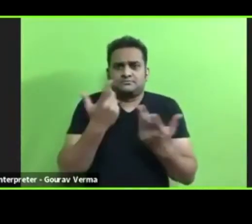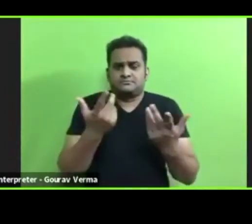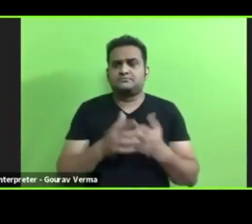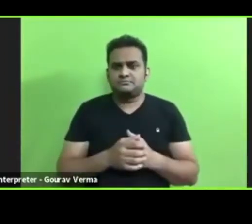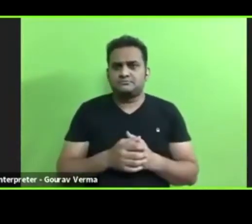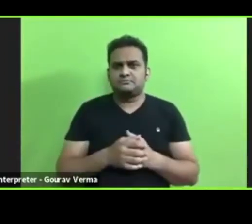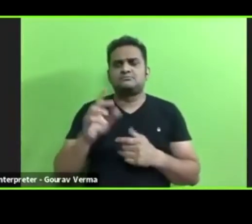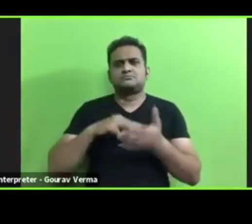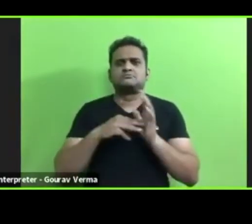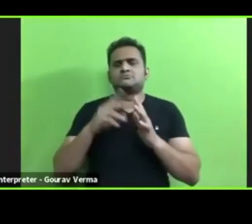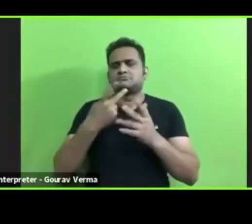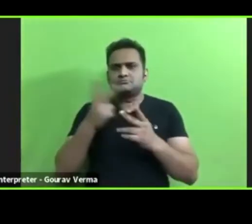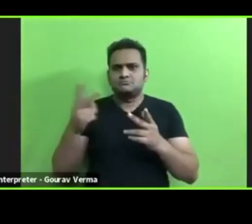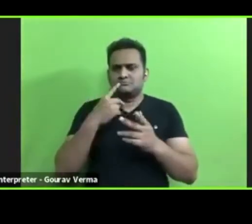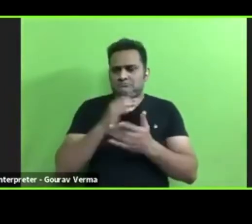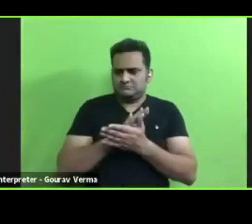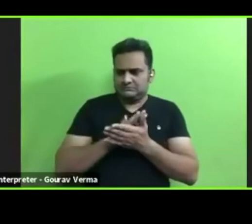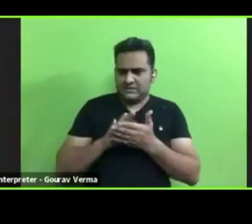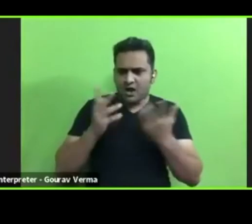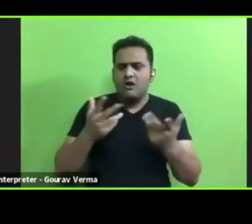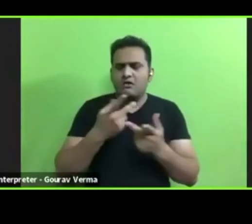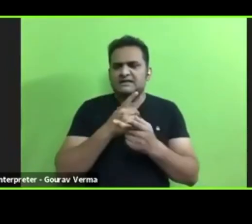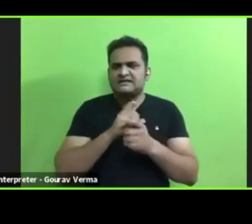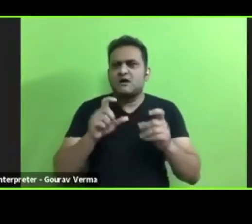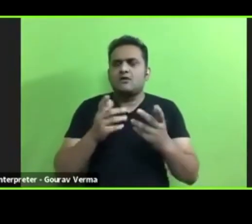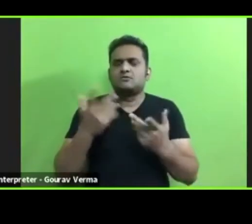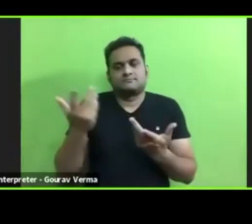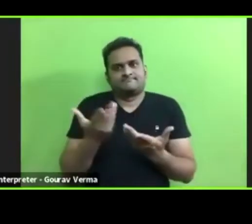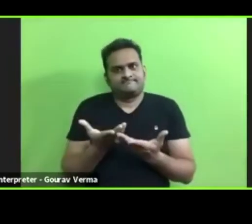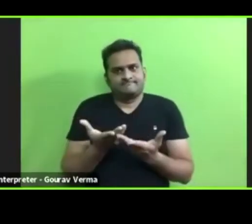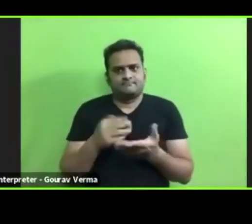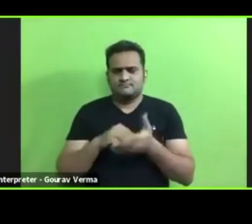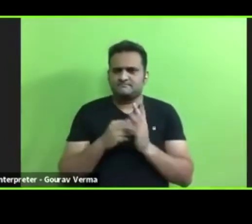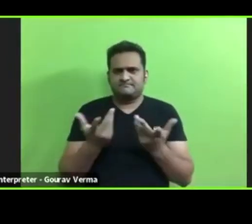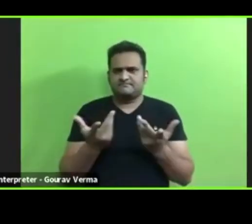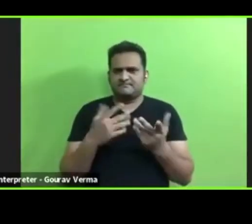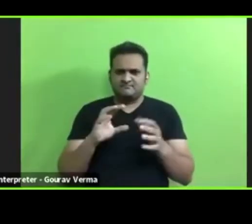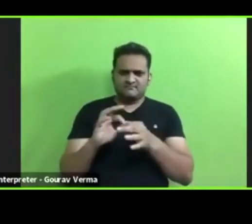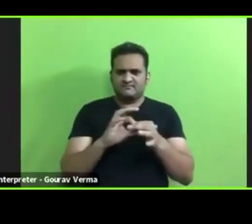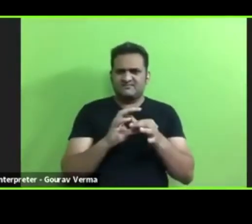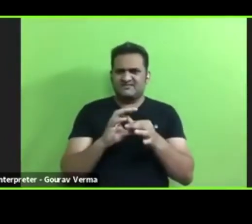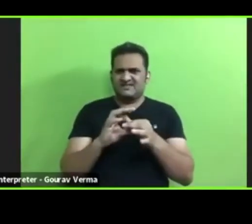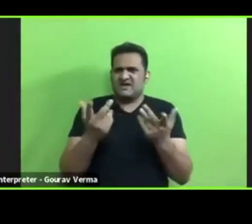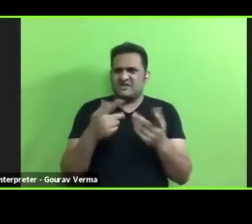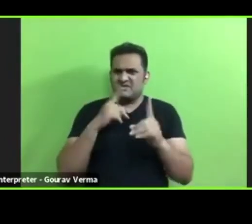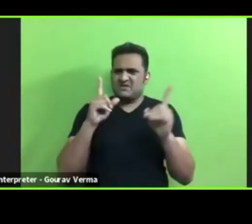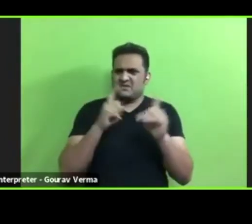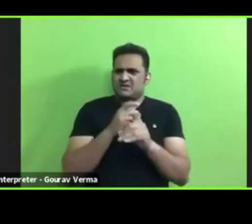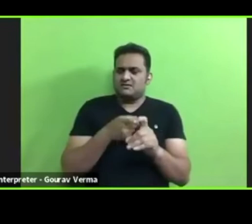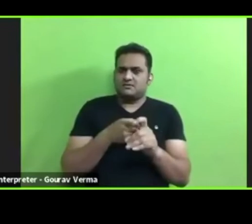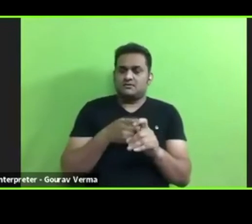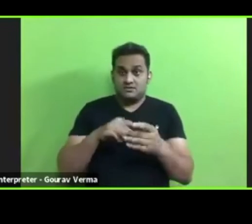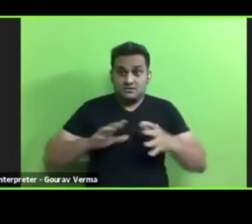delusionary notion of purity. And this is the ugly relationship, also complex relationship. The thing is that the